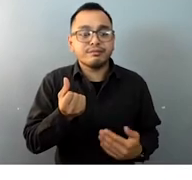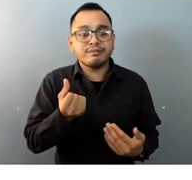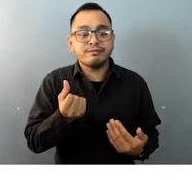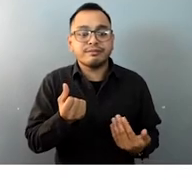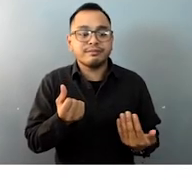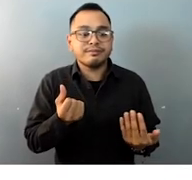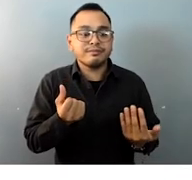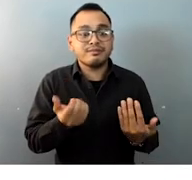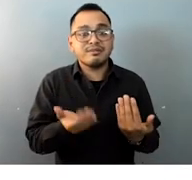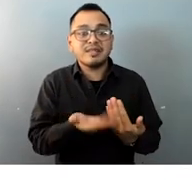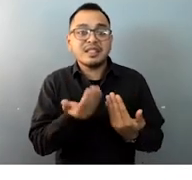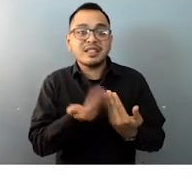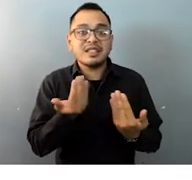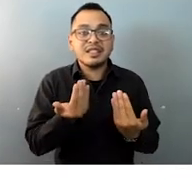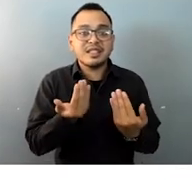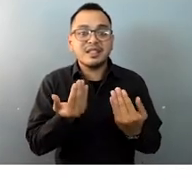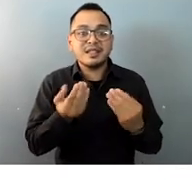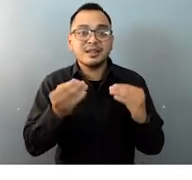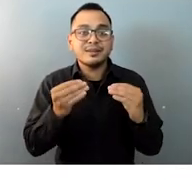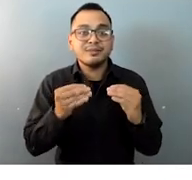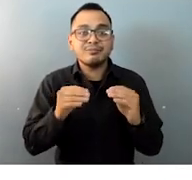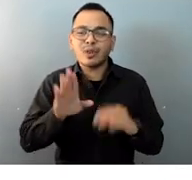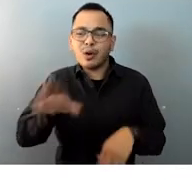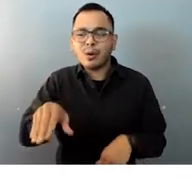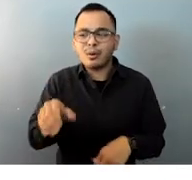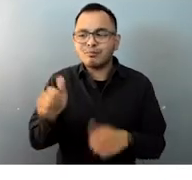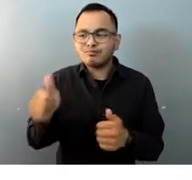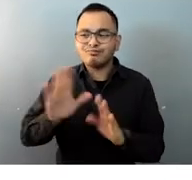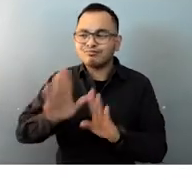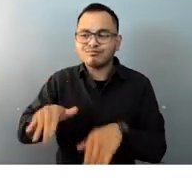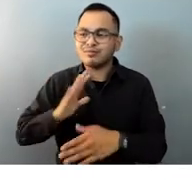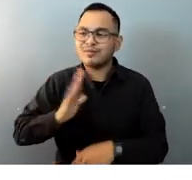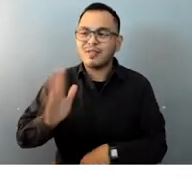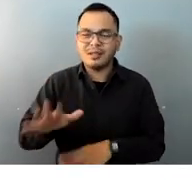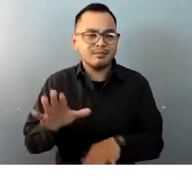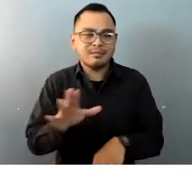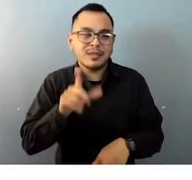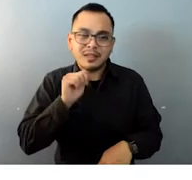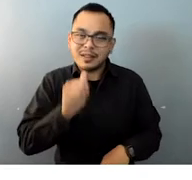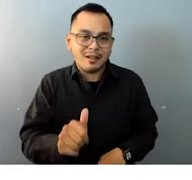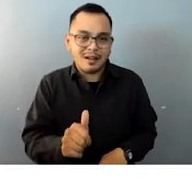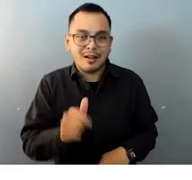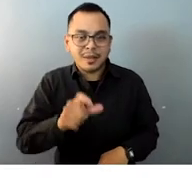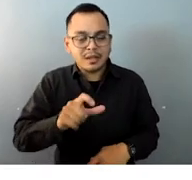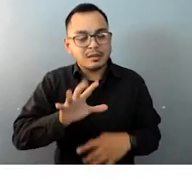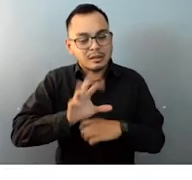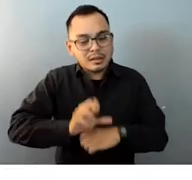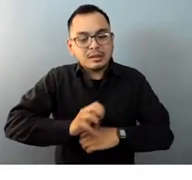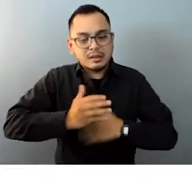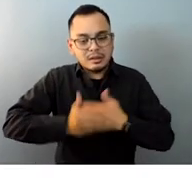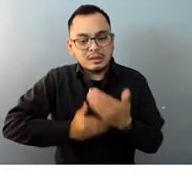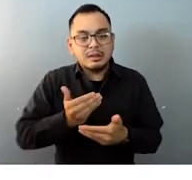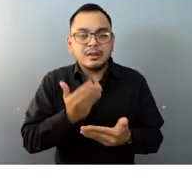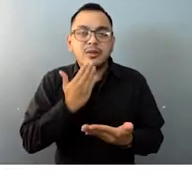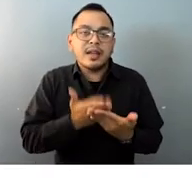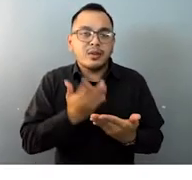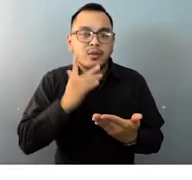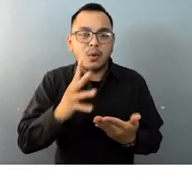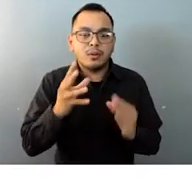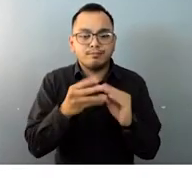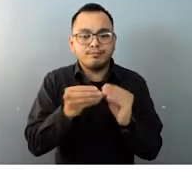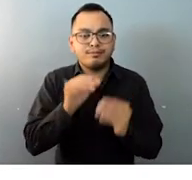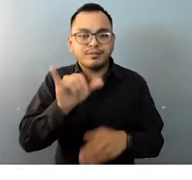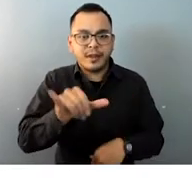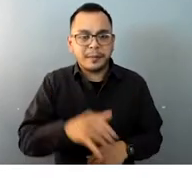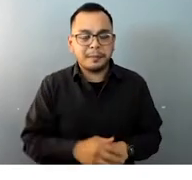something we just get comforted by a, you know, an easy tagline. So I greatly appreciate you offering that to